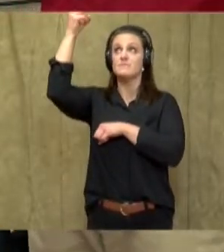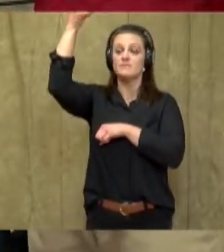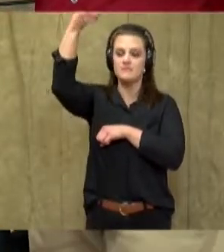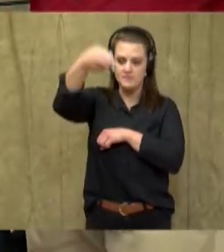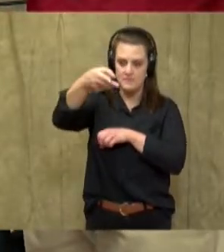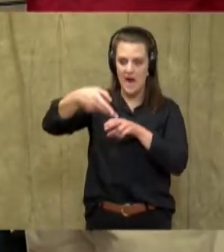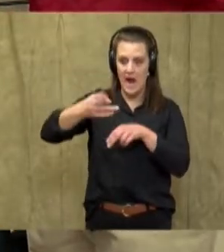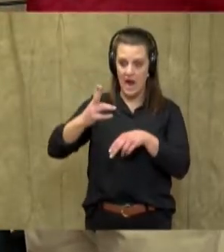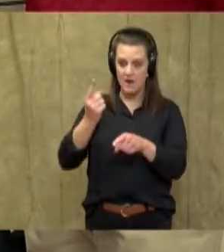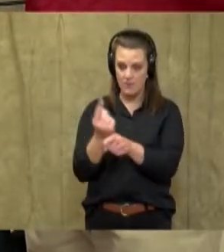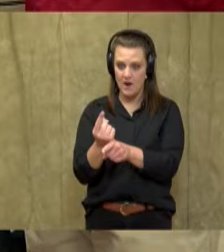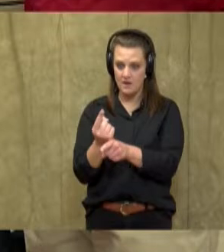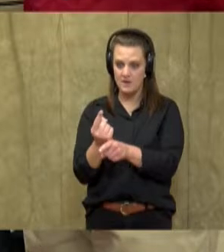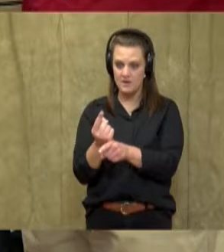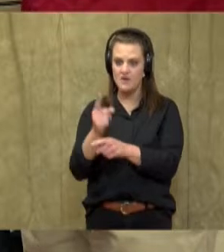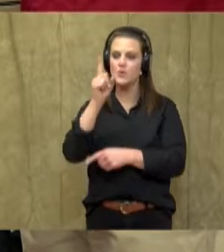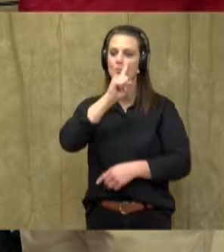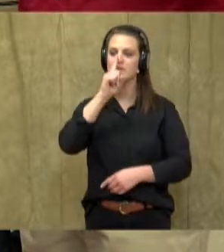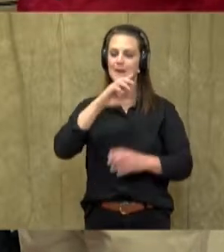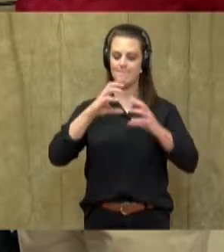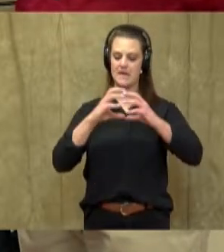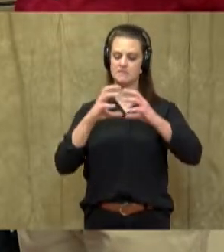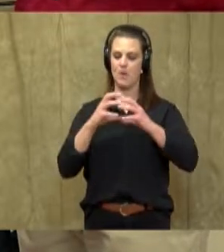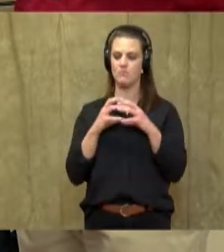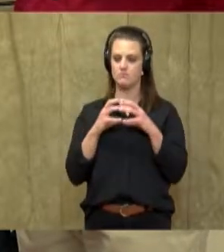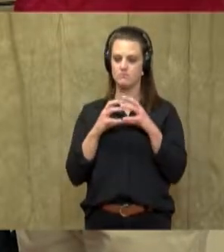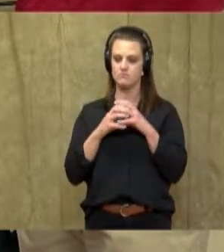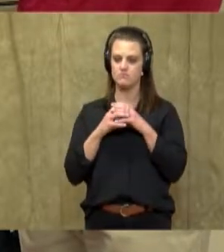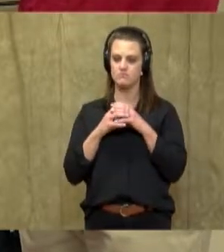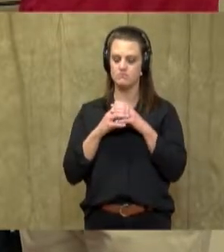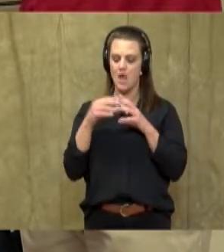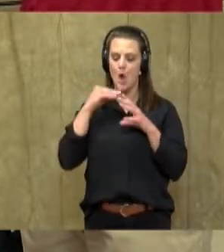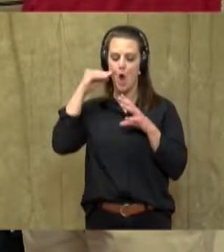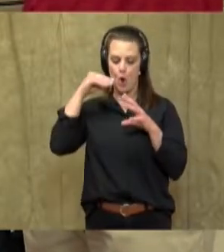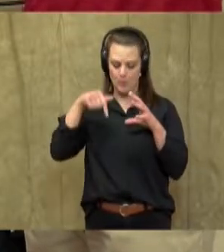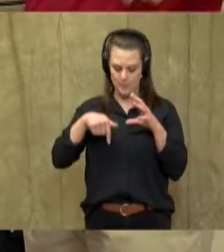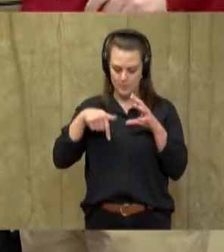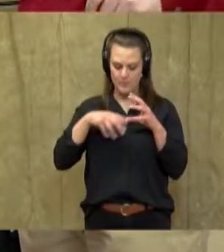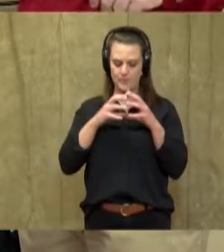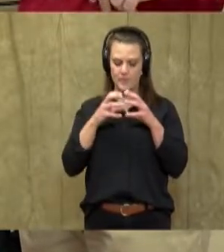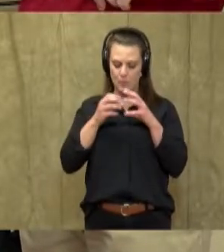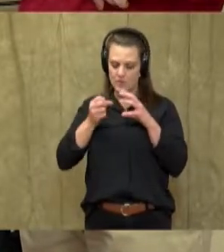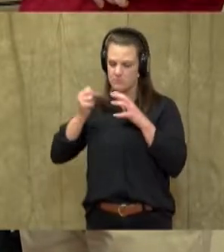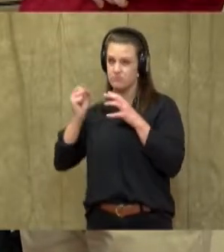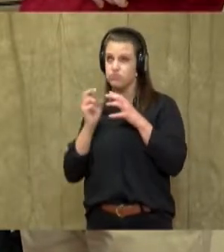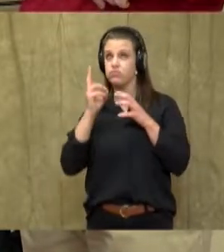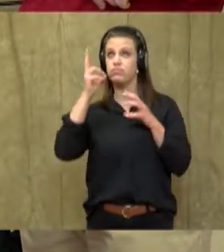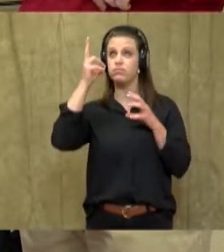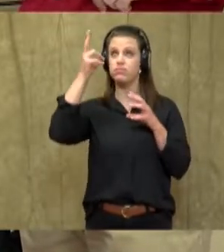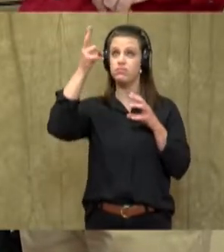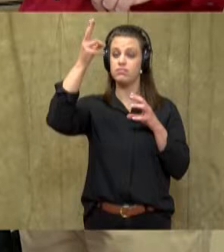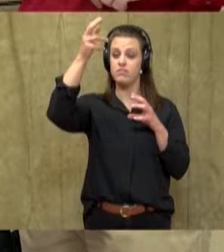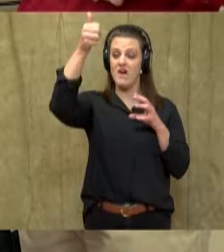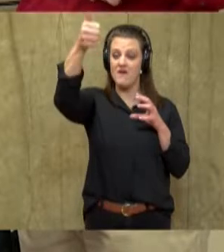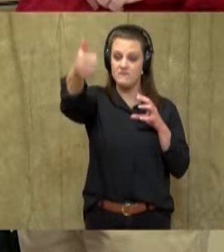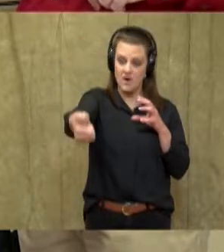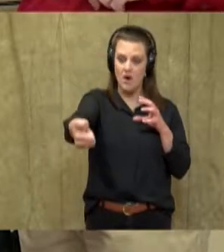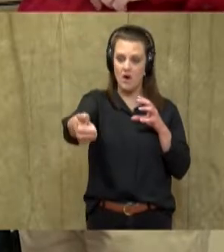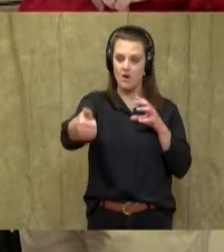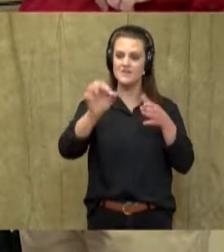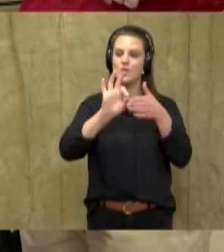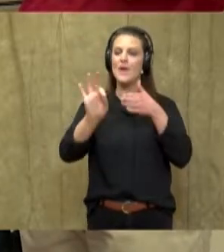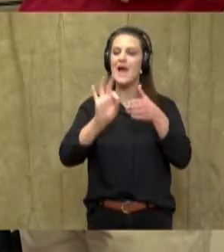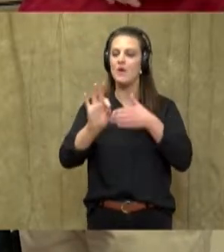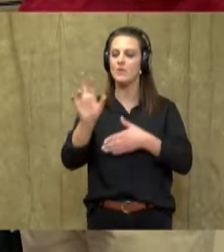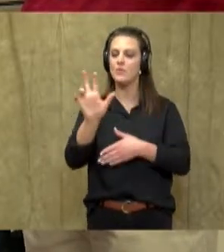So pretend that you have a baseball, you're on home plate, you're going to throw it way high so that it goes far out to the outfield. Let's count down